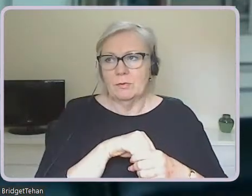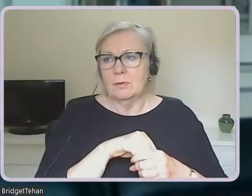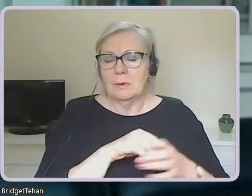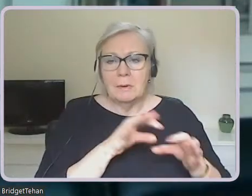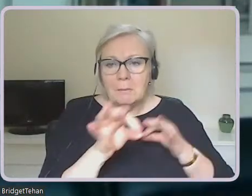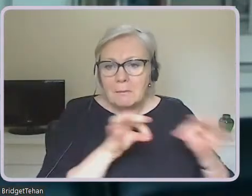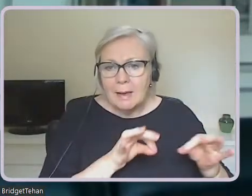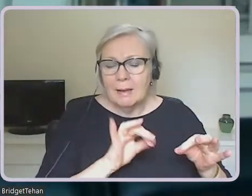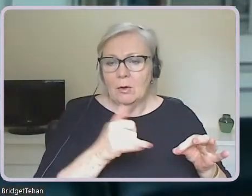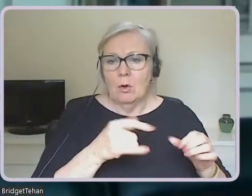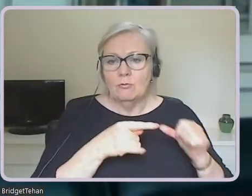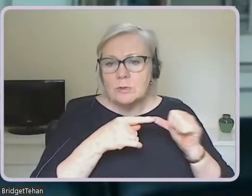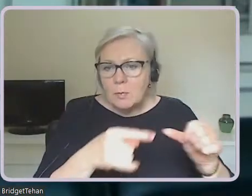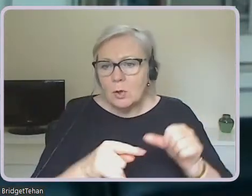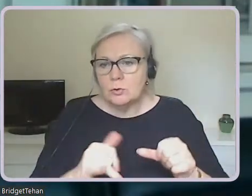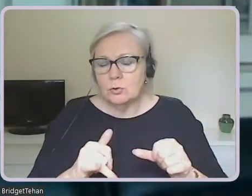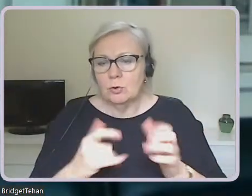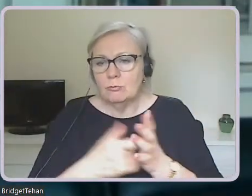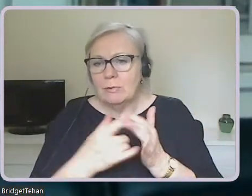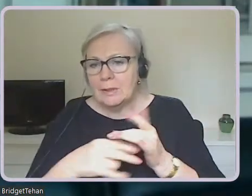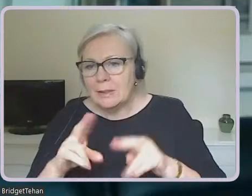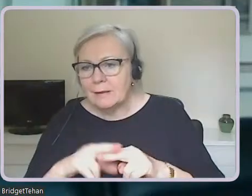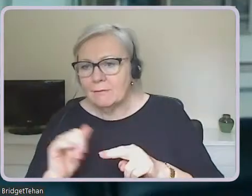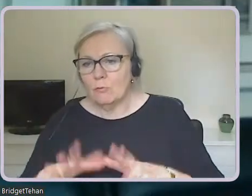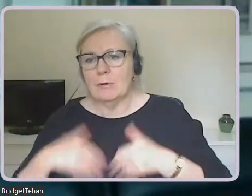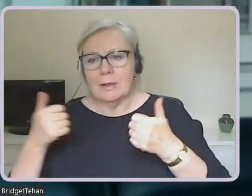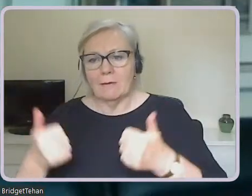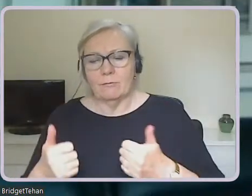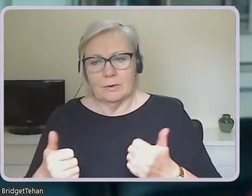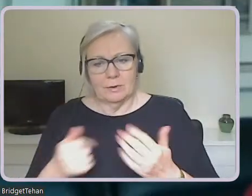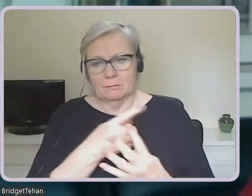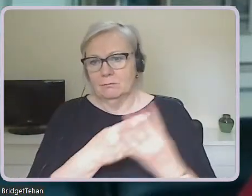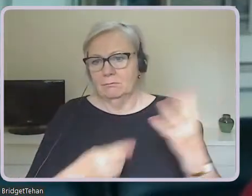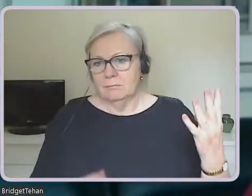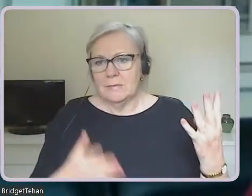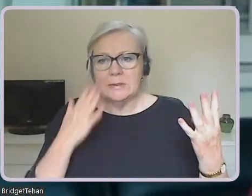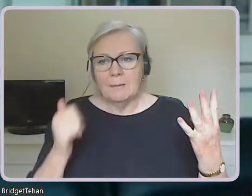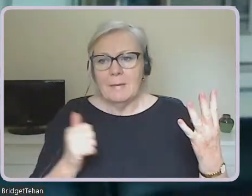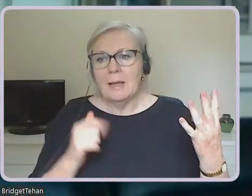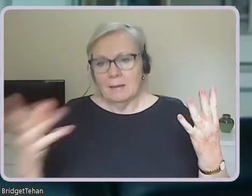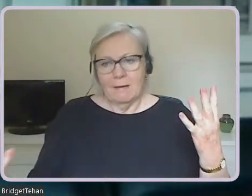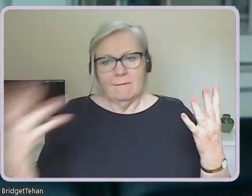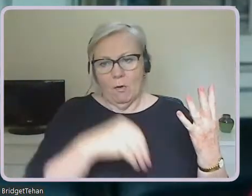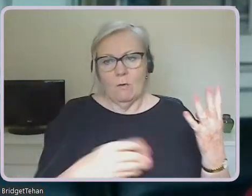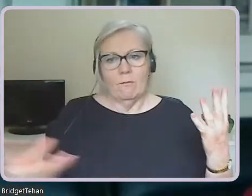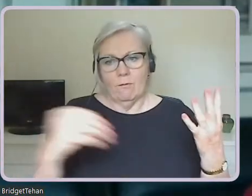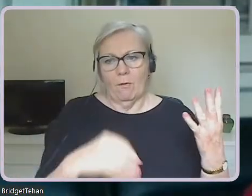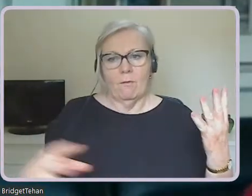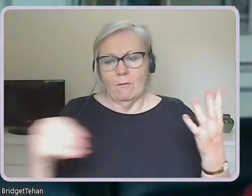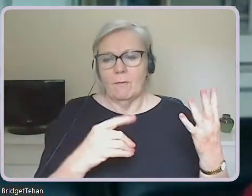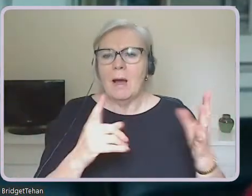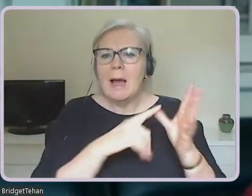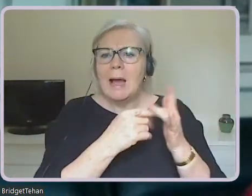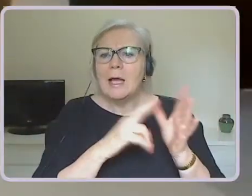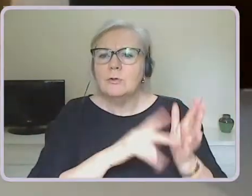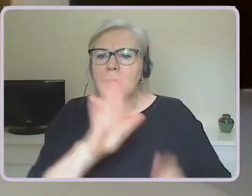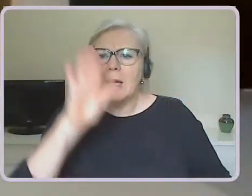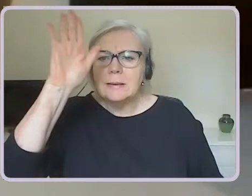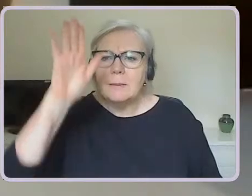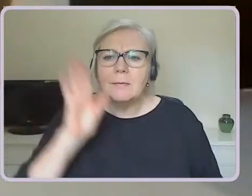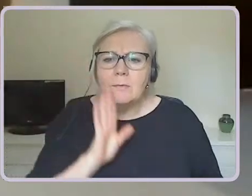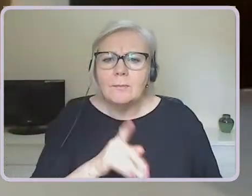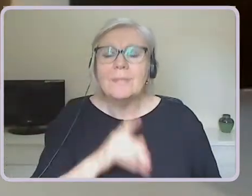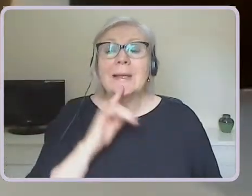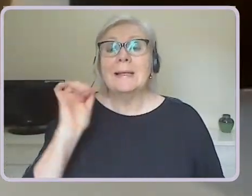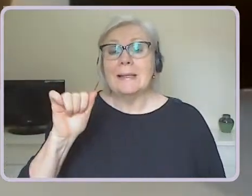it's relief, or whether it's recovery. Adrian, you've got your hand up. Did you have something you wanted to? Yeah, I just wanted